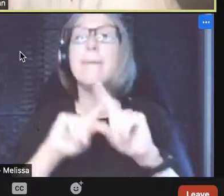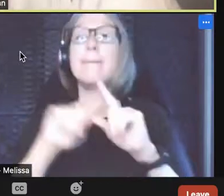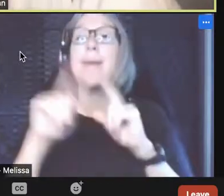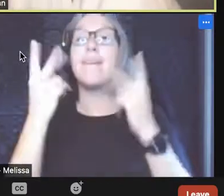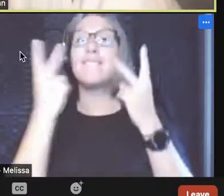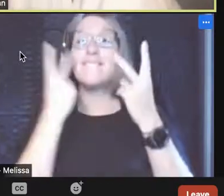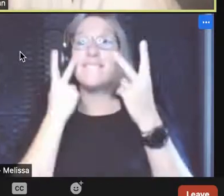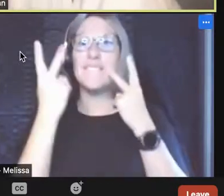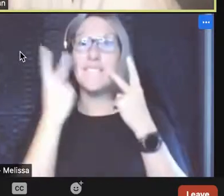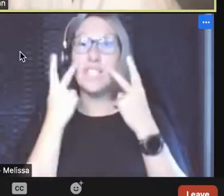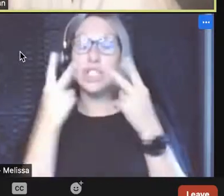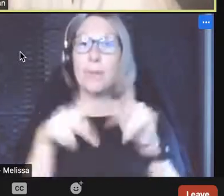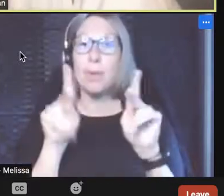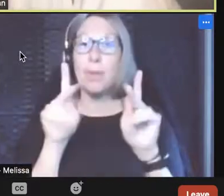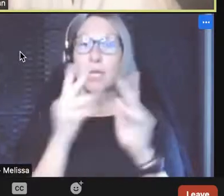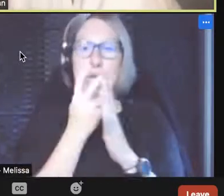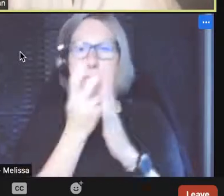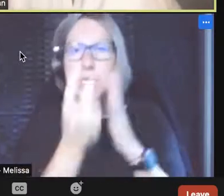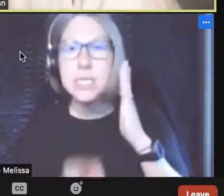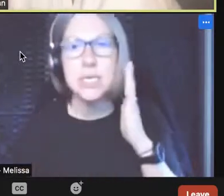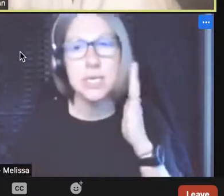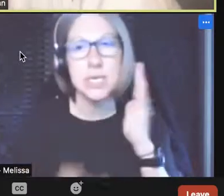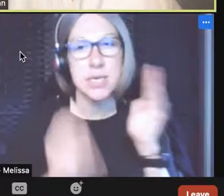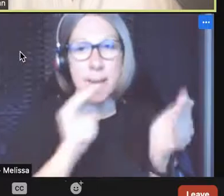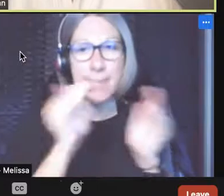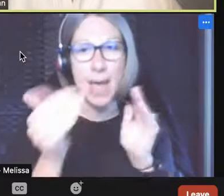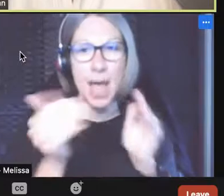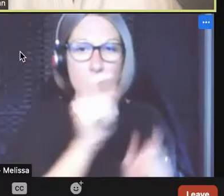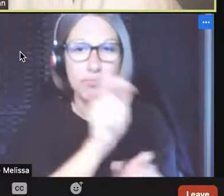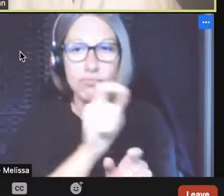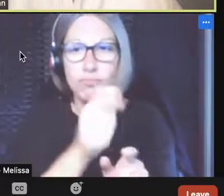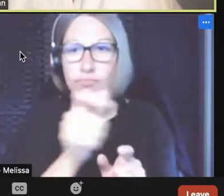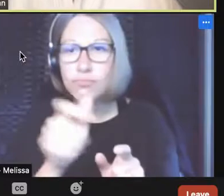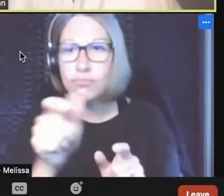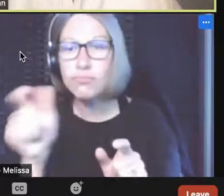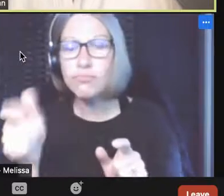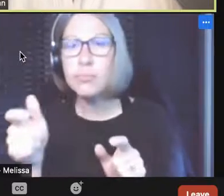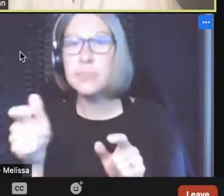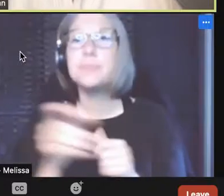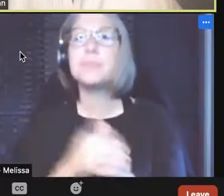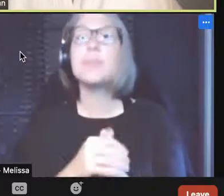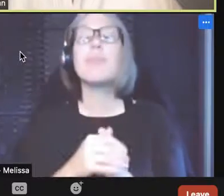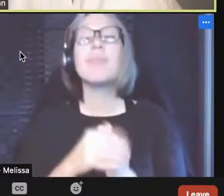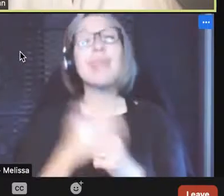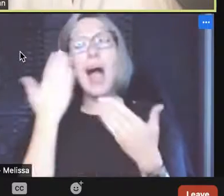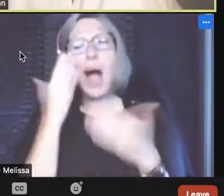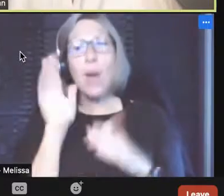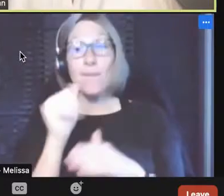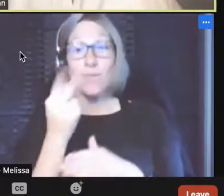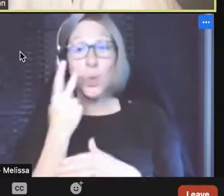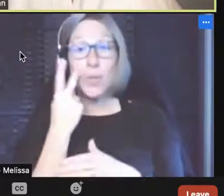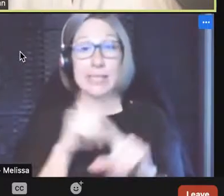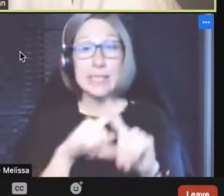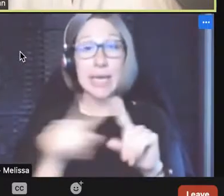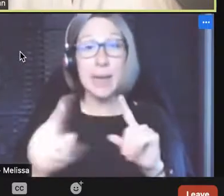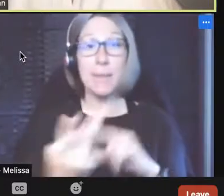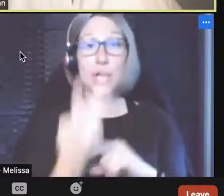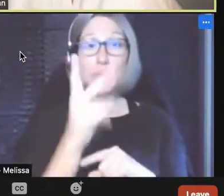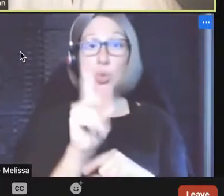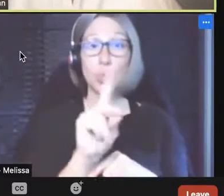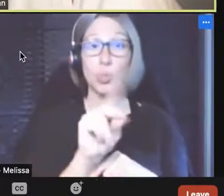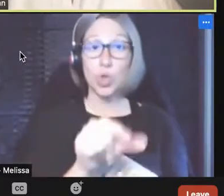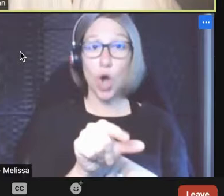deep dive into that kind of comparative thought, okay? Even, I'm not sure you can see, but these two dogs are separated out. A lot of the